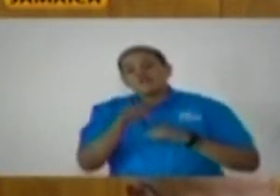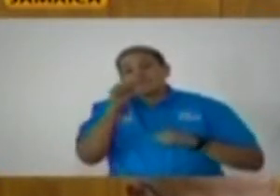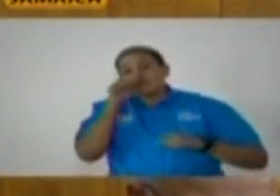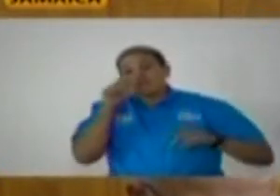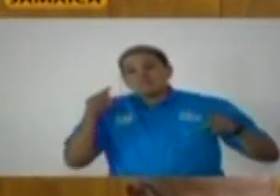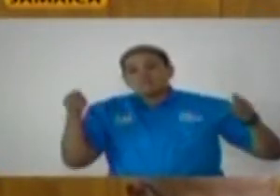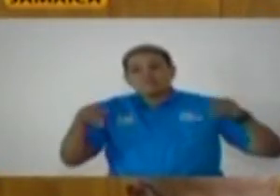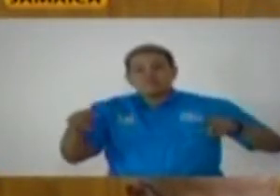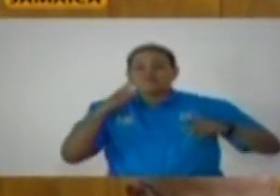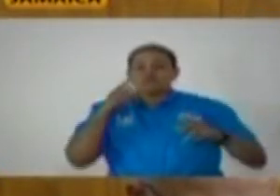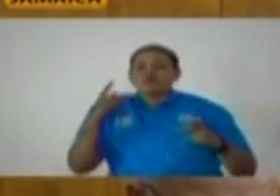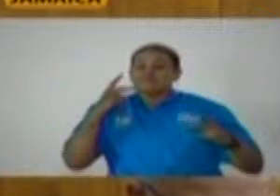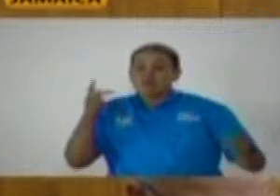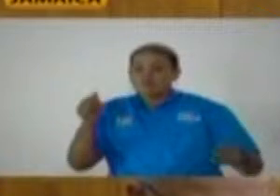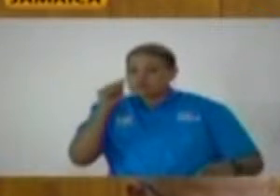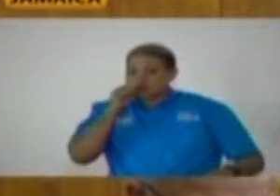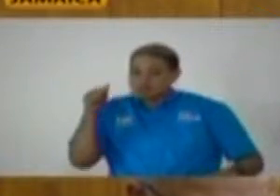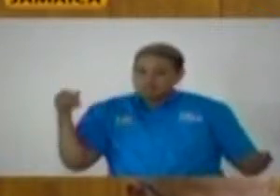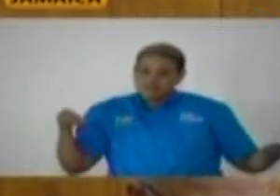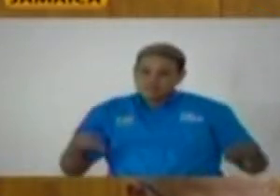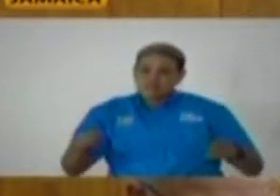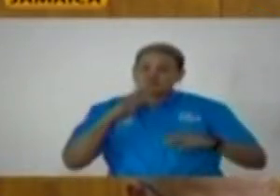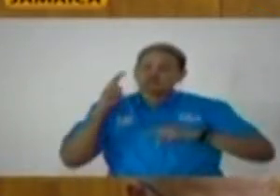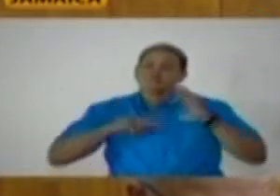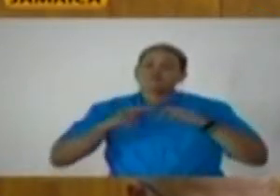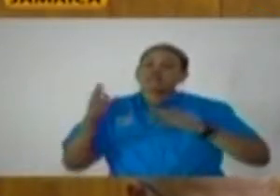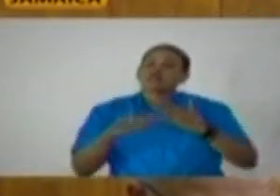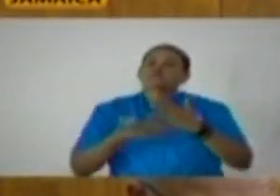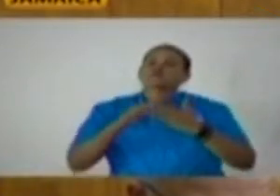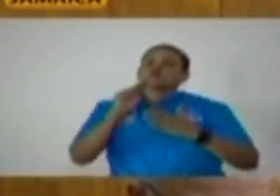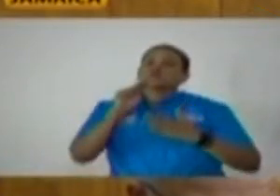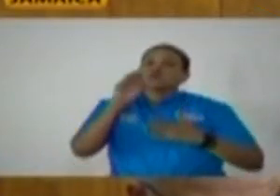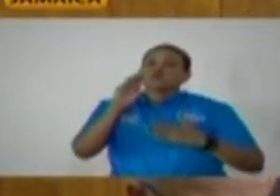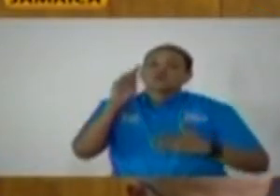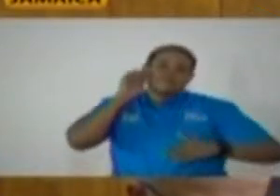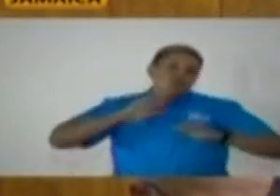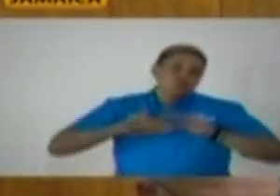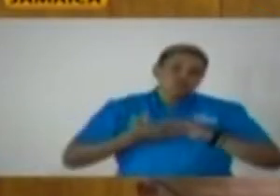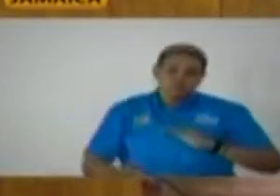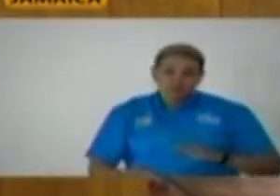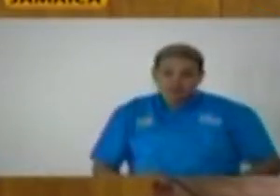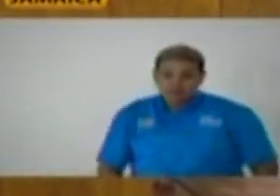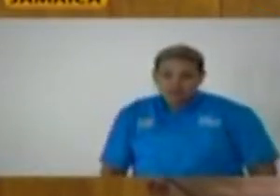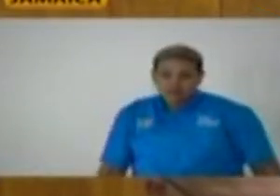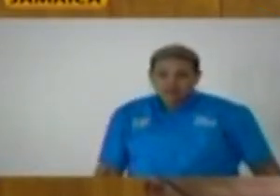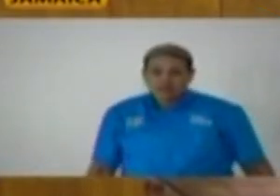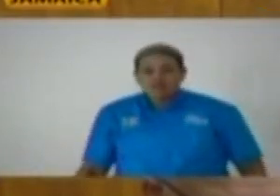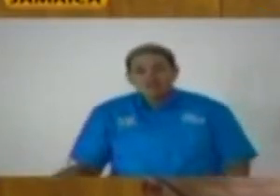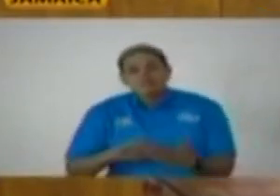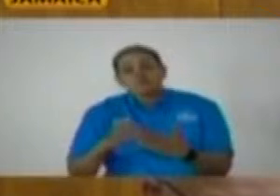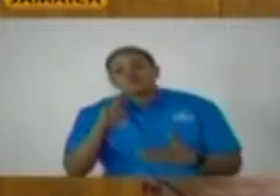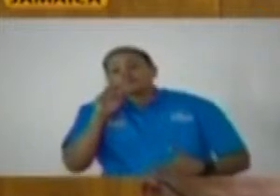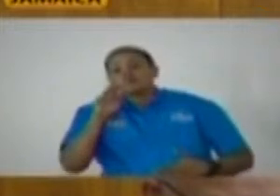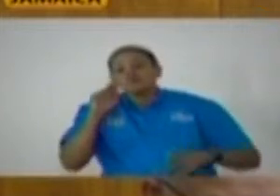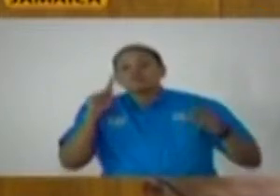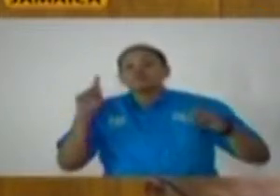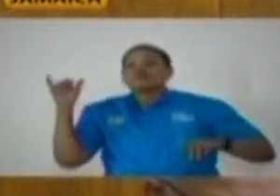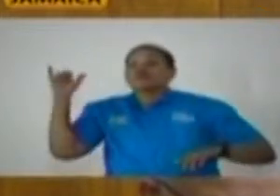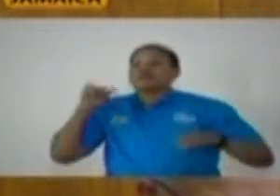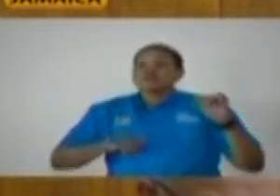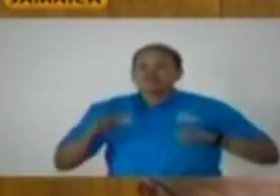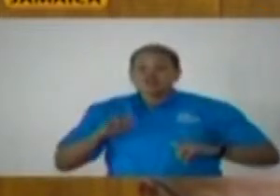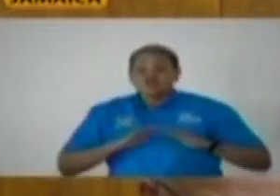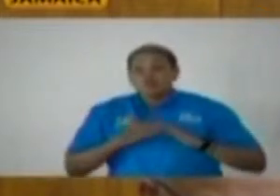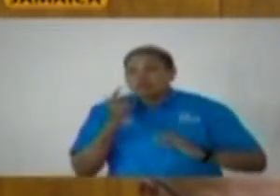that you would have a public-private initiative to build a music museum. A music museum that people will come to